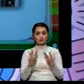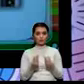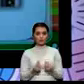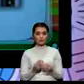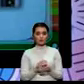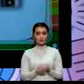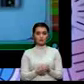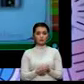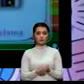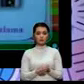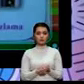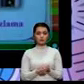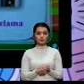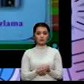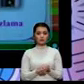esa